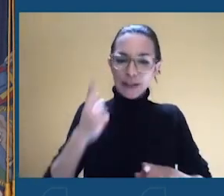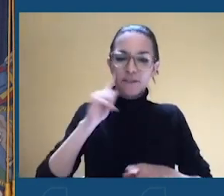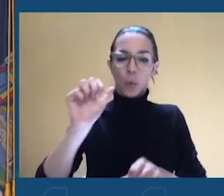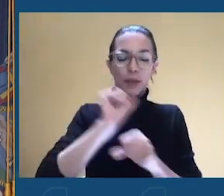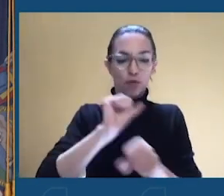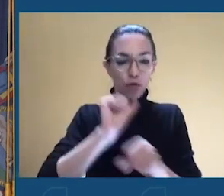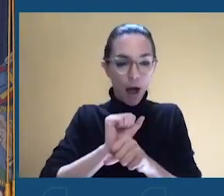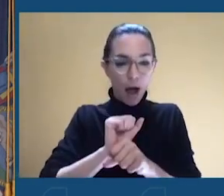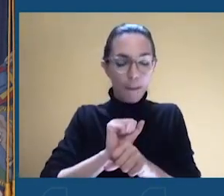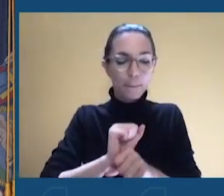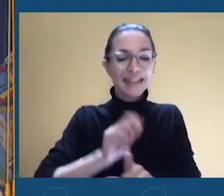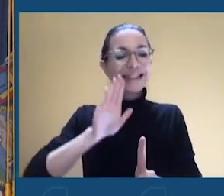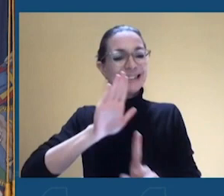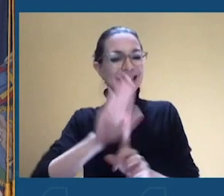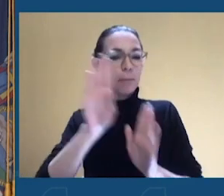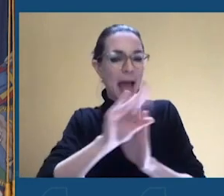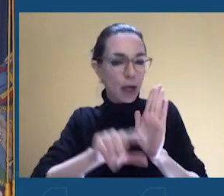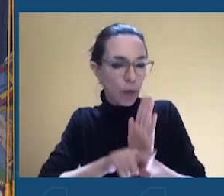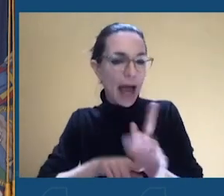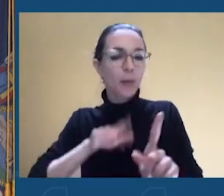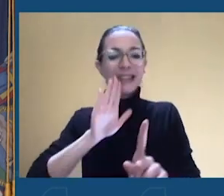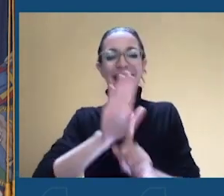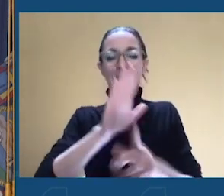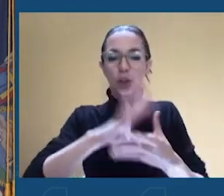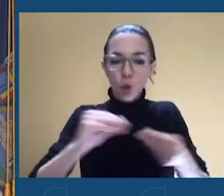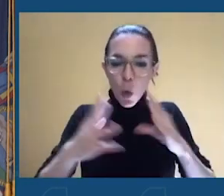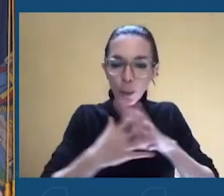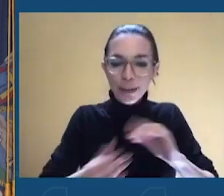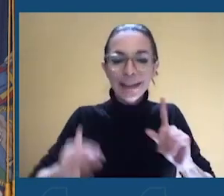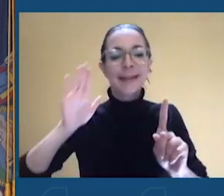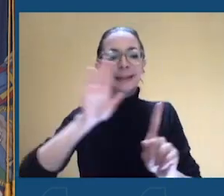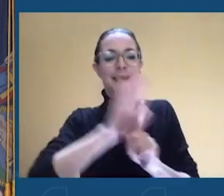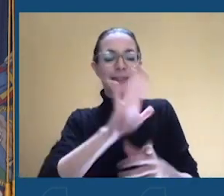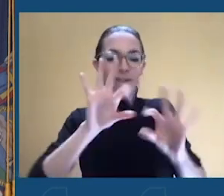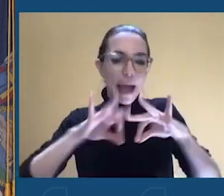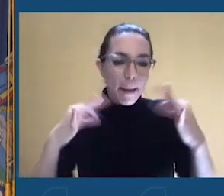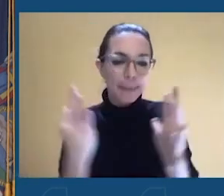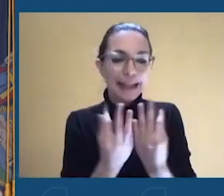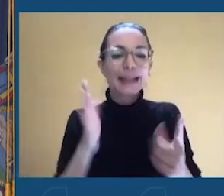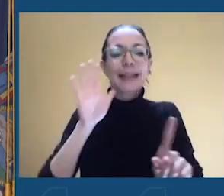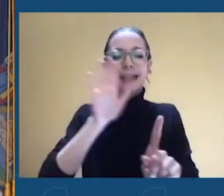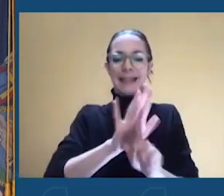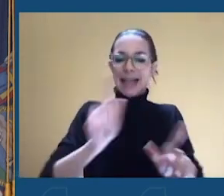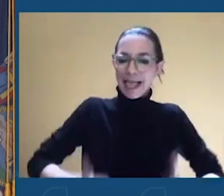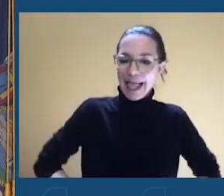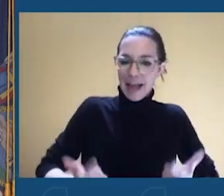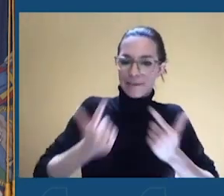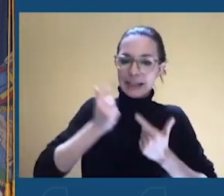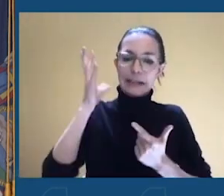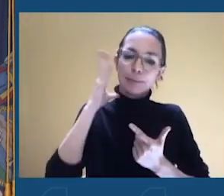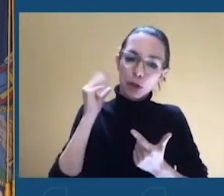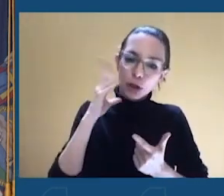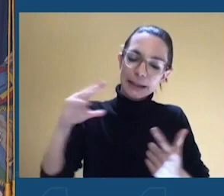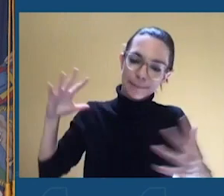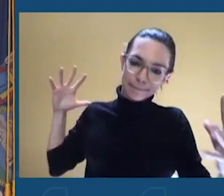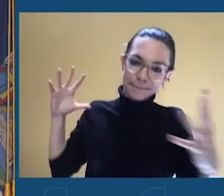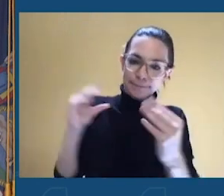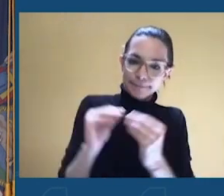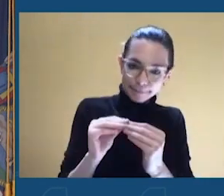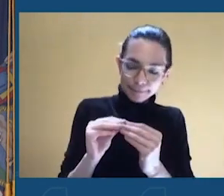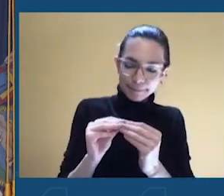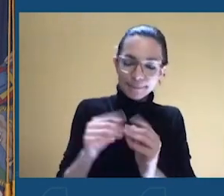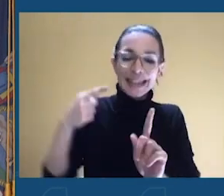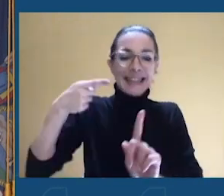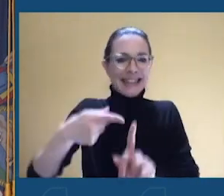his background, it's his story, it's his family, it's his life experience. The fact is, he could have done